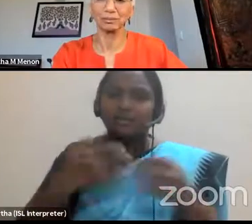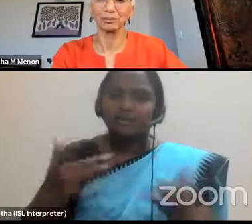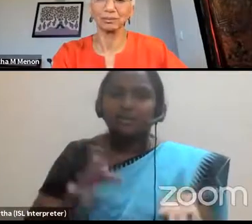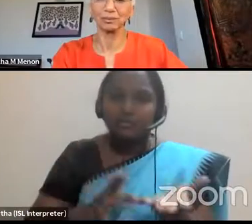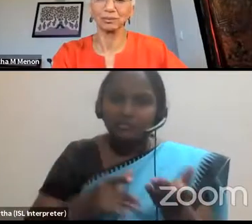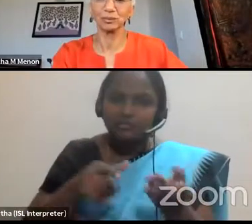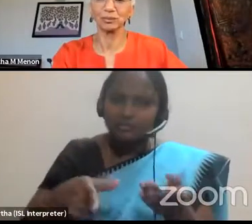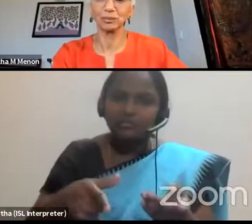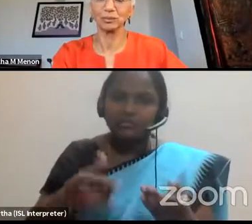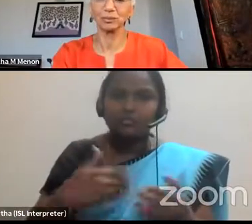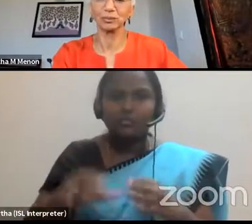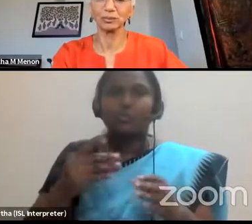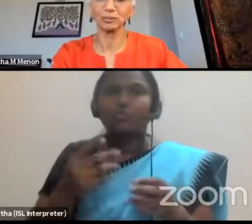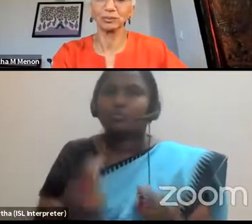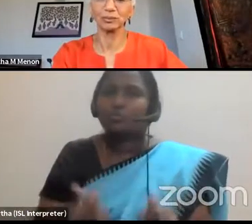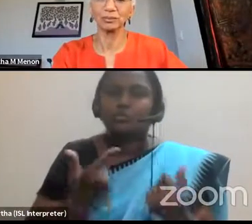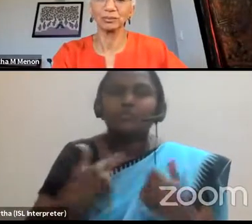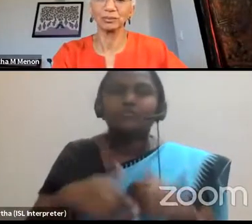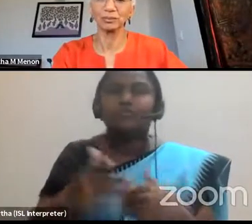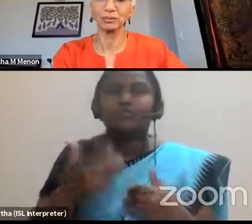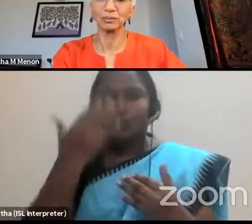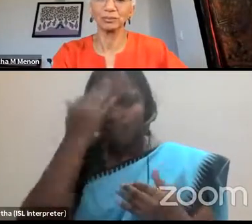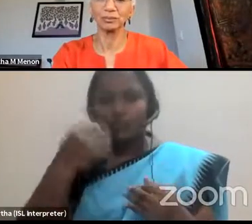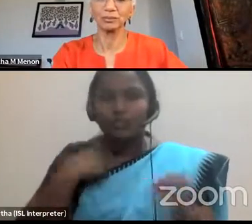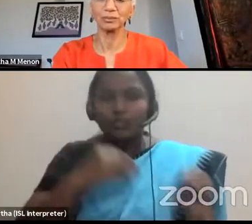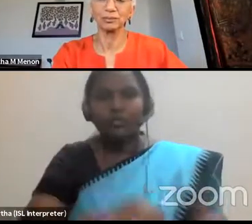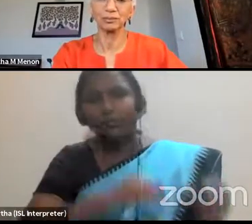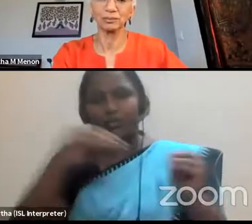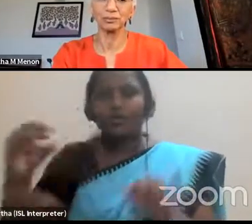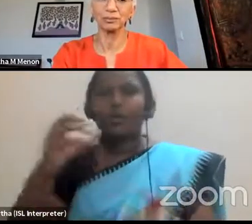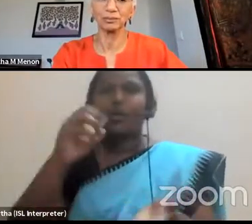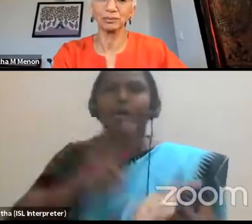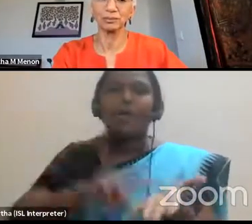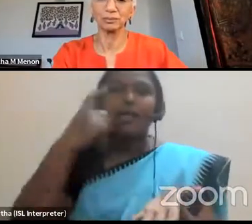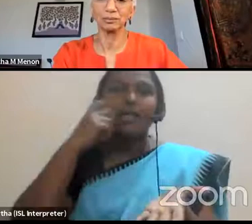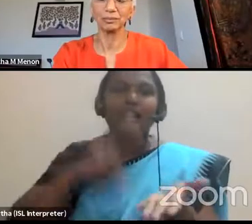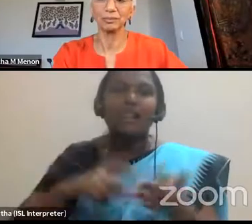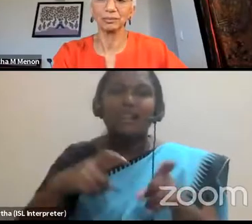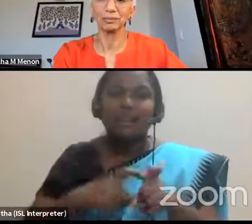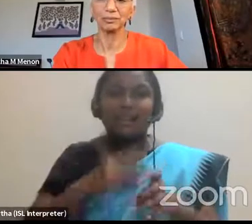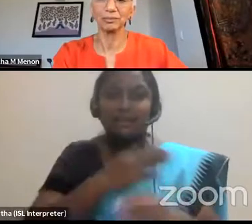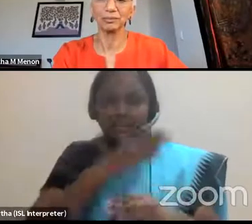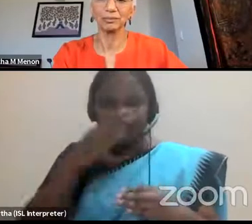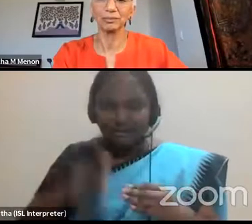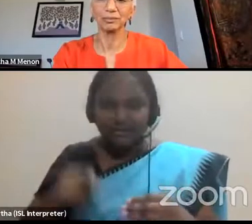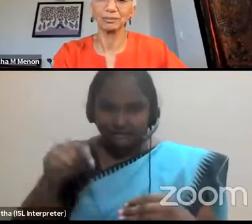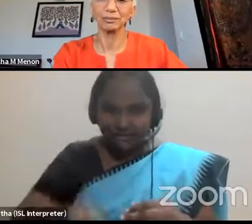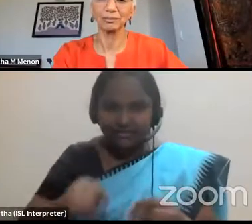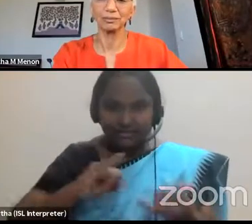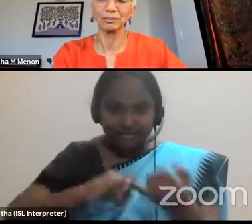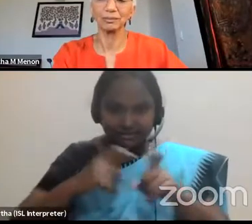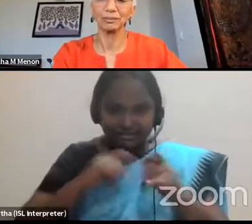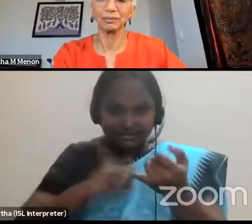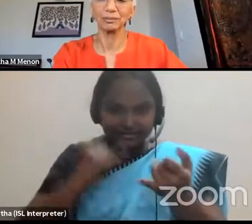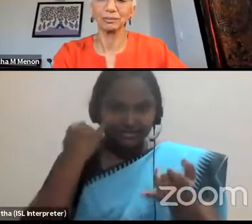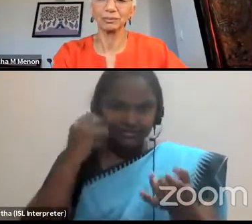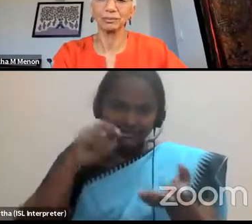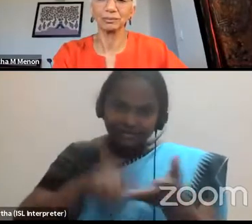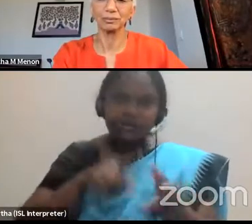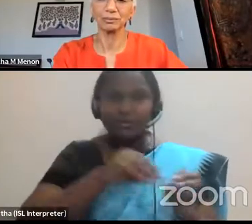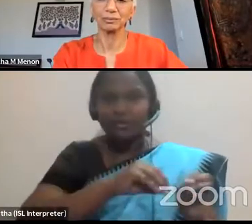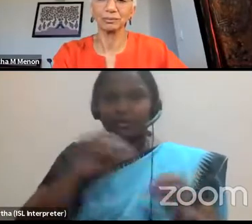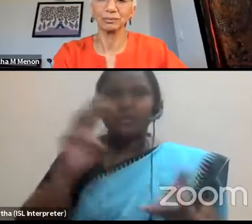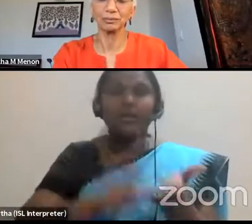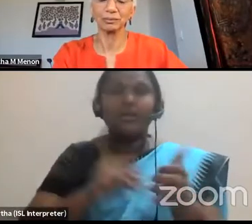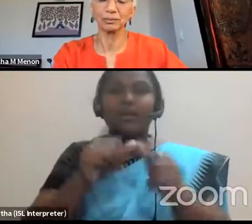technology itself is not going to be so new. So why don't we move it online? So at the end of today's session, you can go onto the